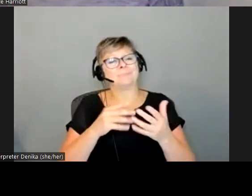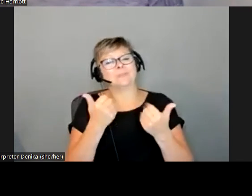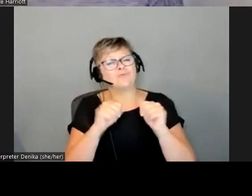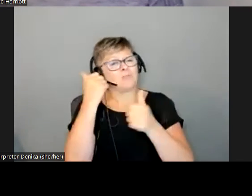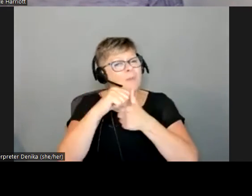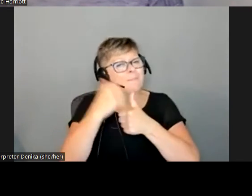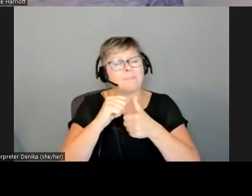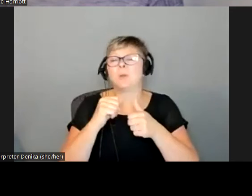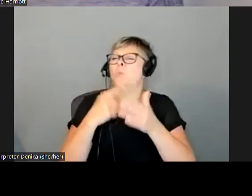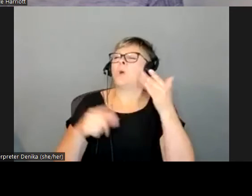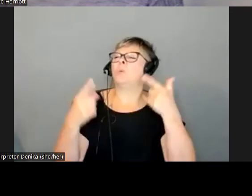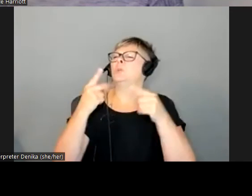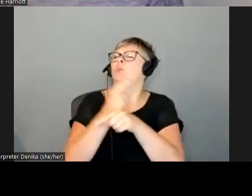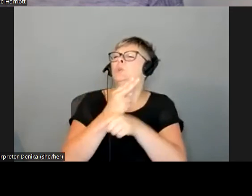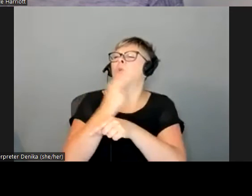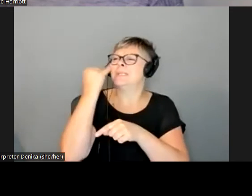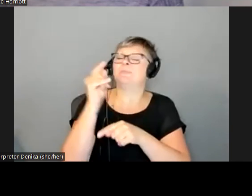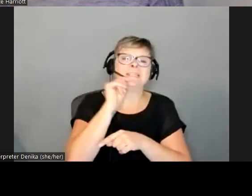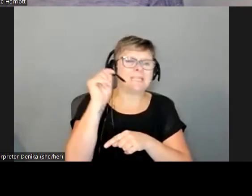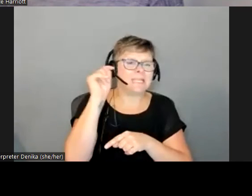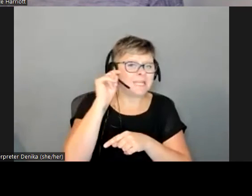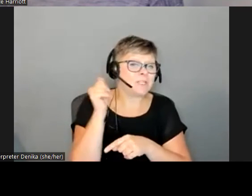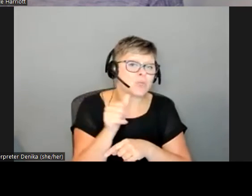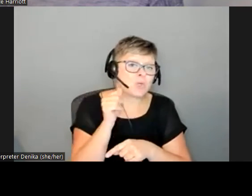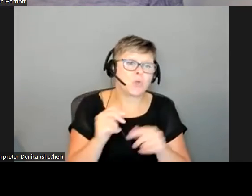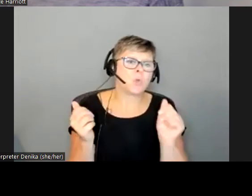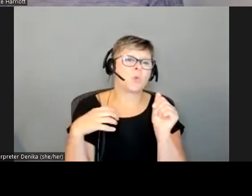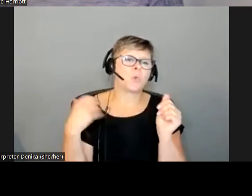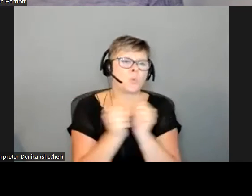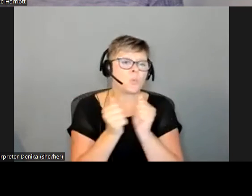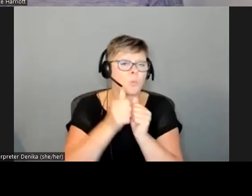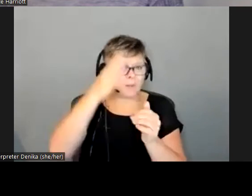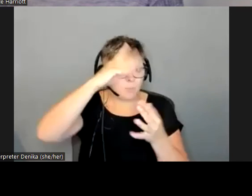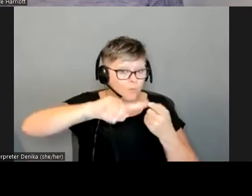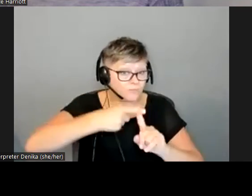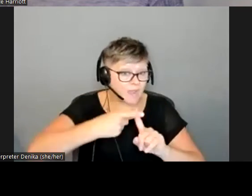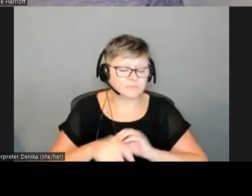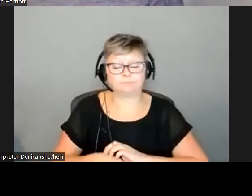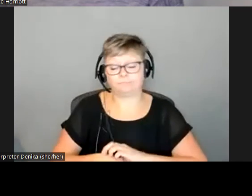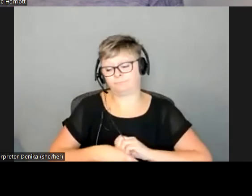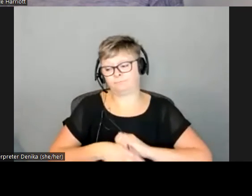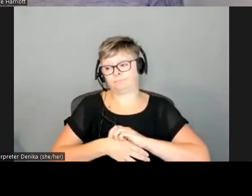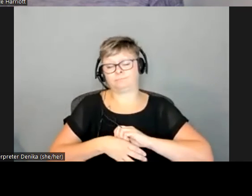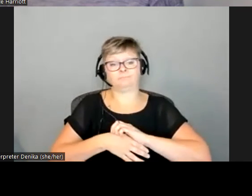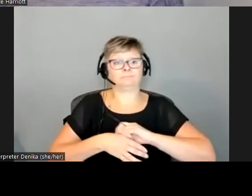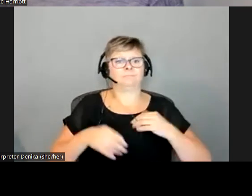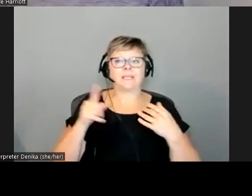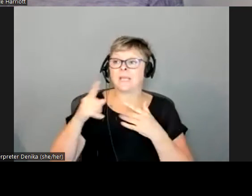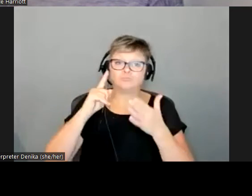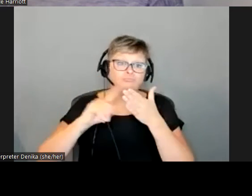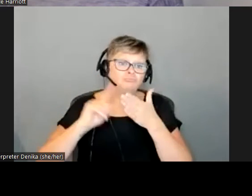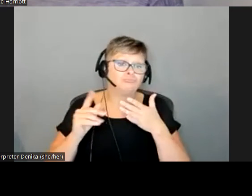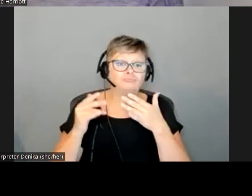something is happening to you? Like if a teenage girl is with her boyfriend and, you know, they're exploring